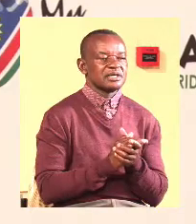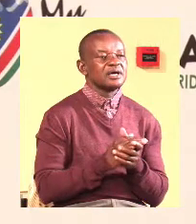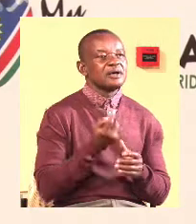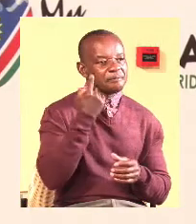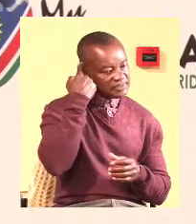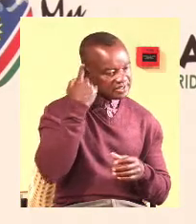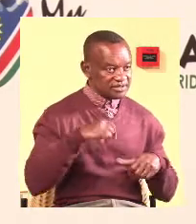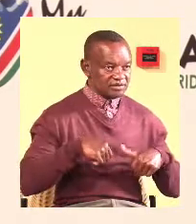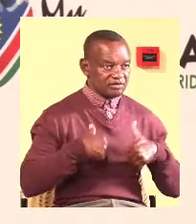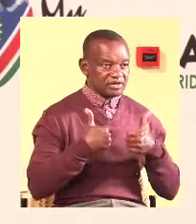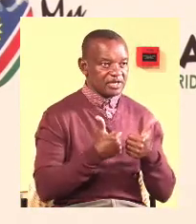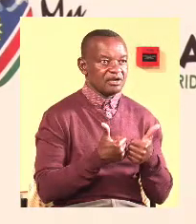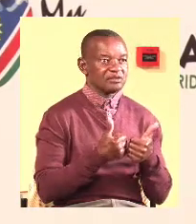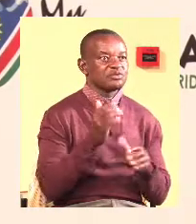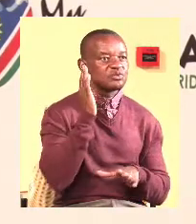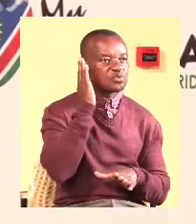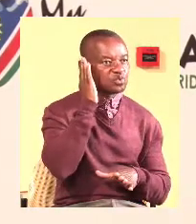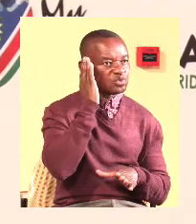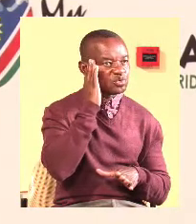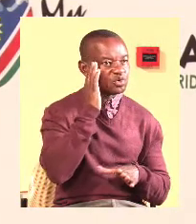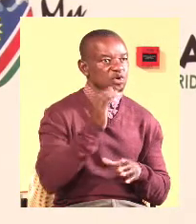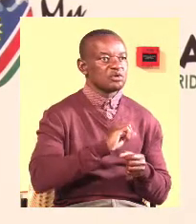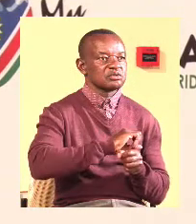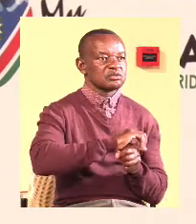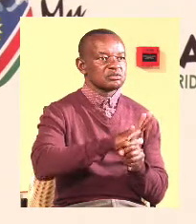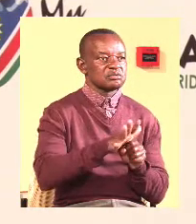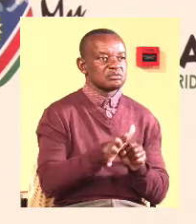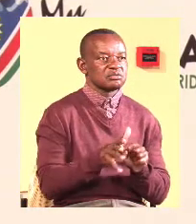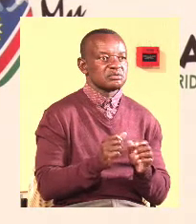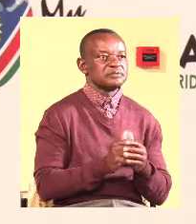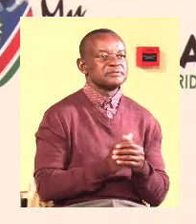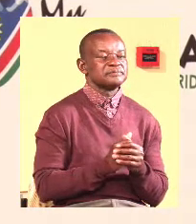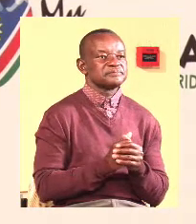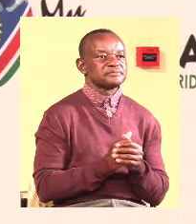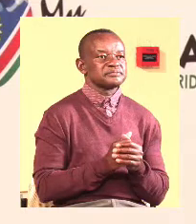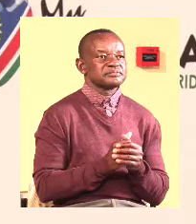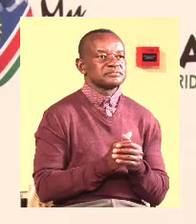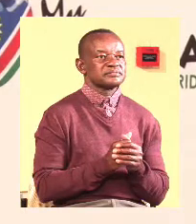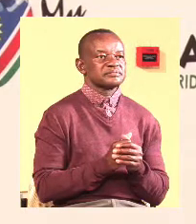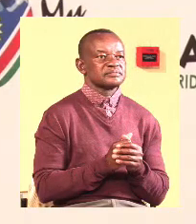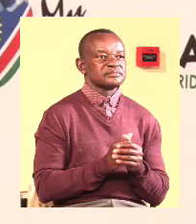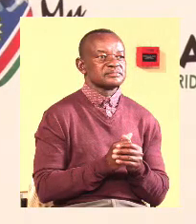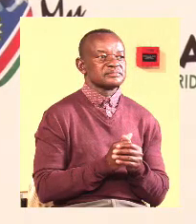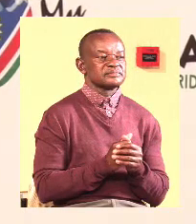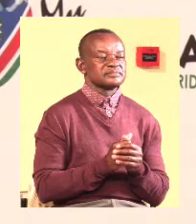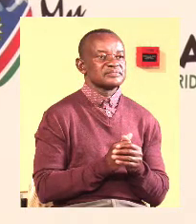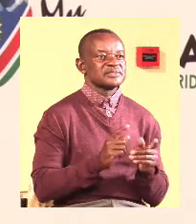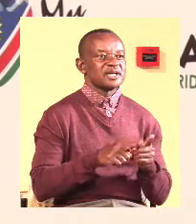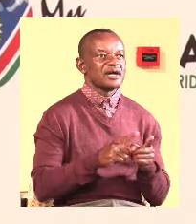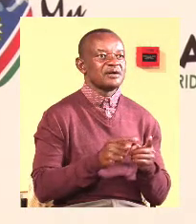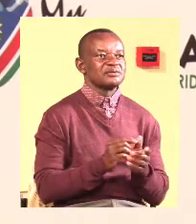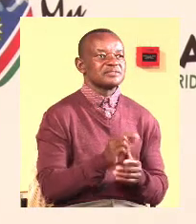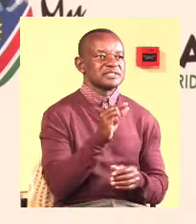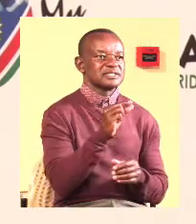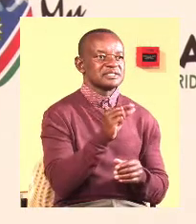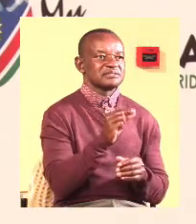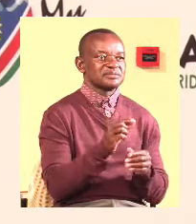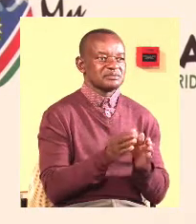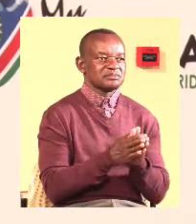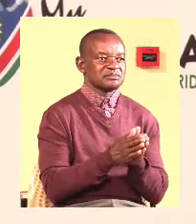COVID-19. Apart from the the pamphlets